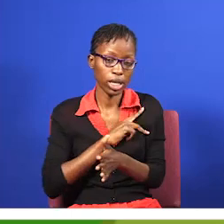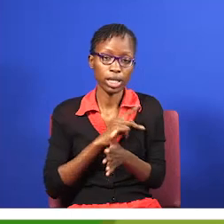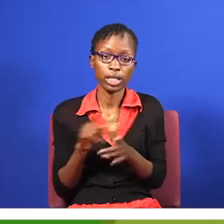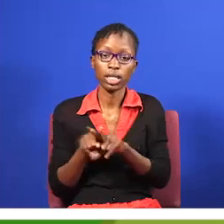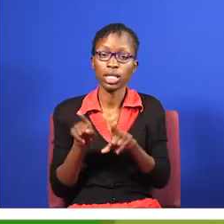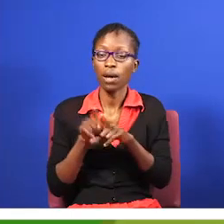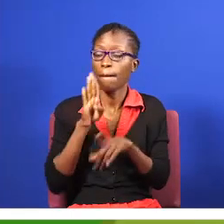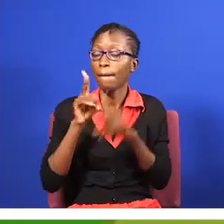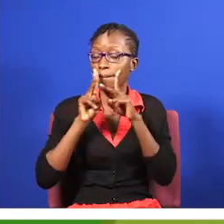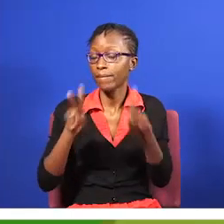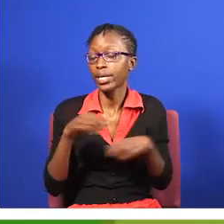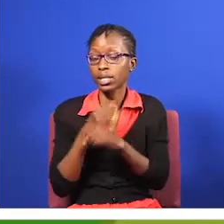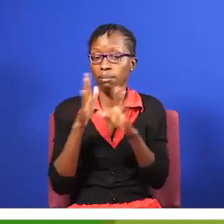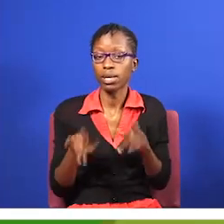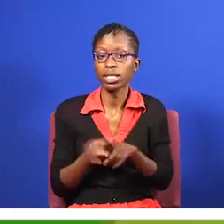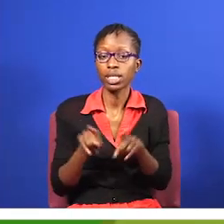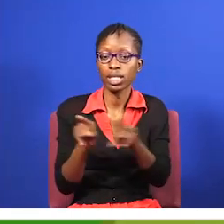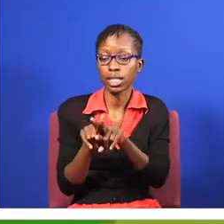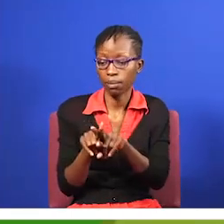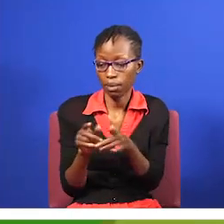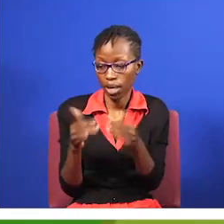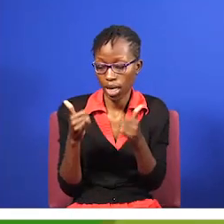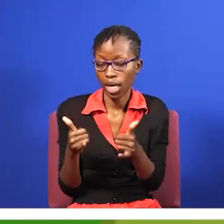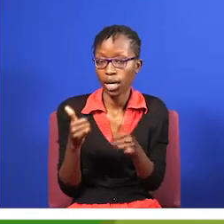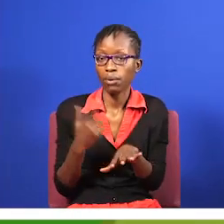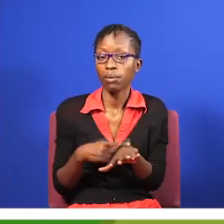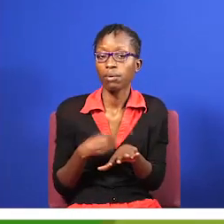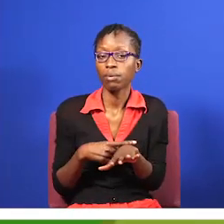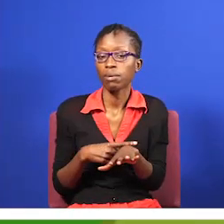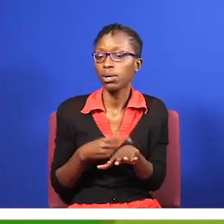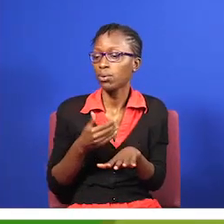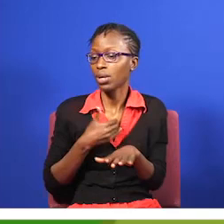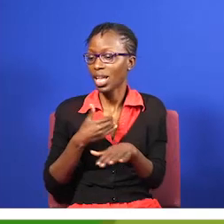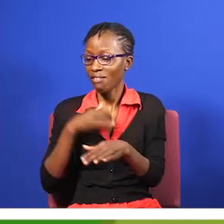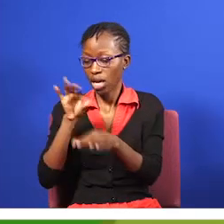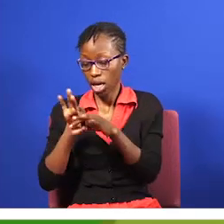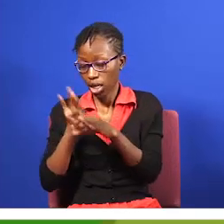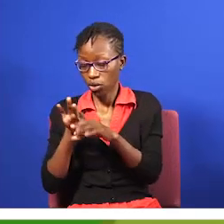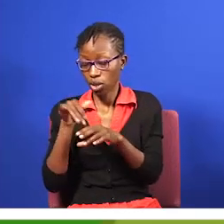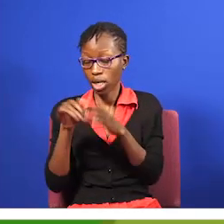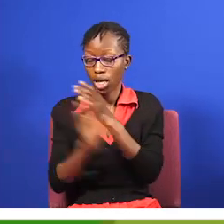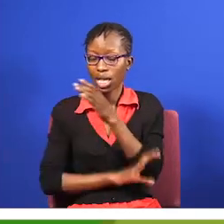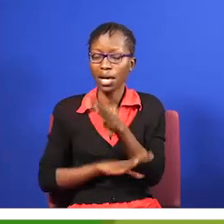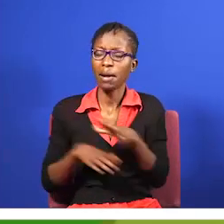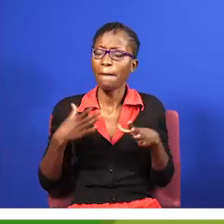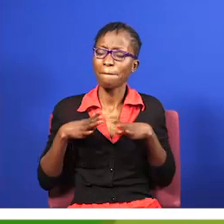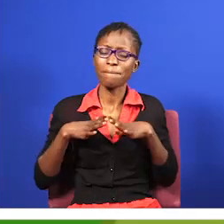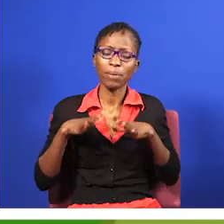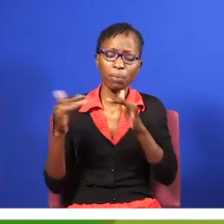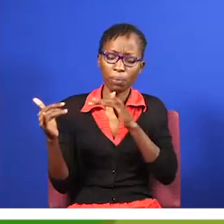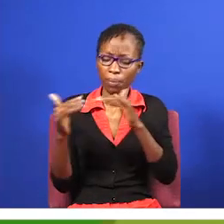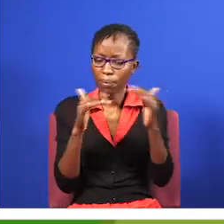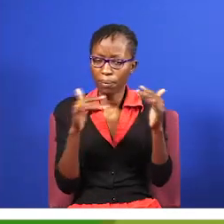be peacemakers. Even at a time like now, when there's elections in the country, people are fighting.